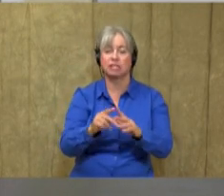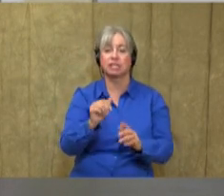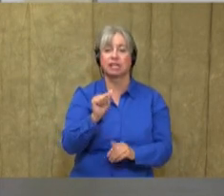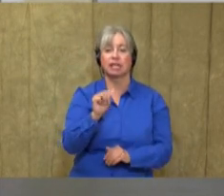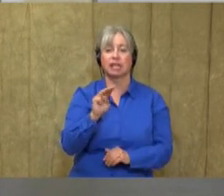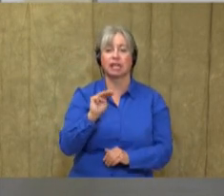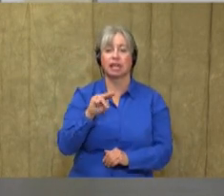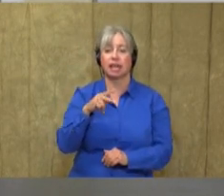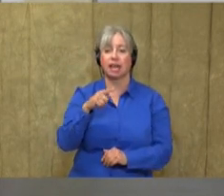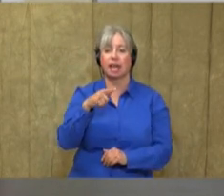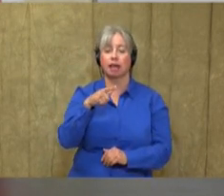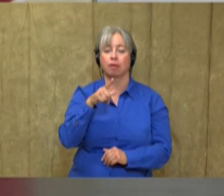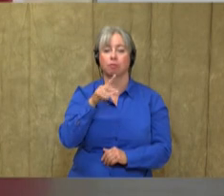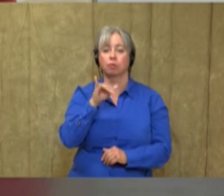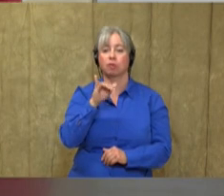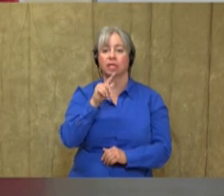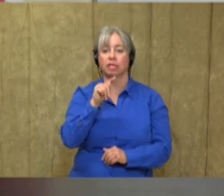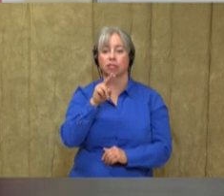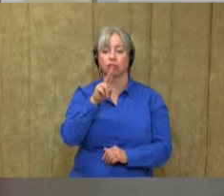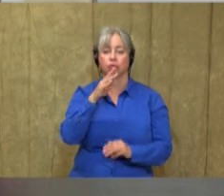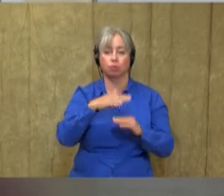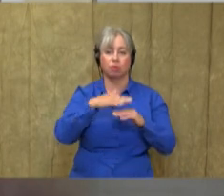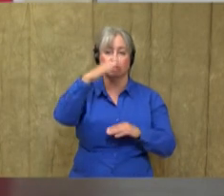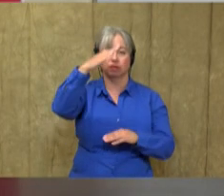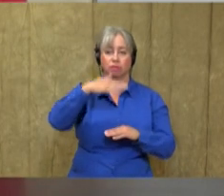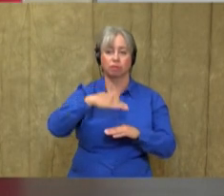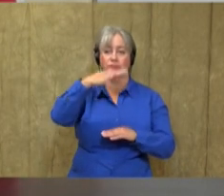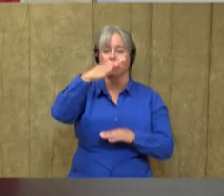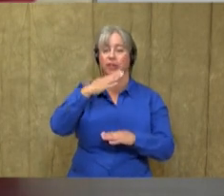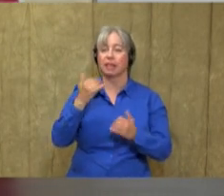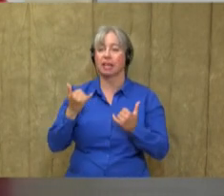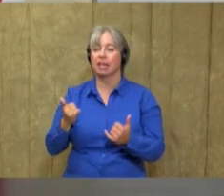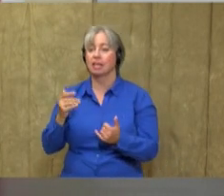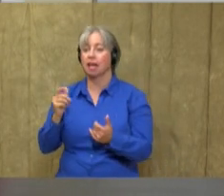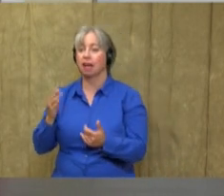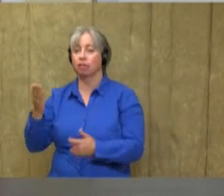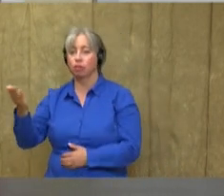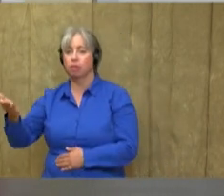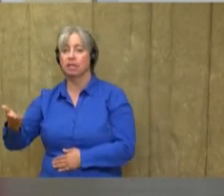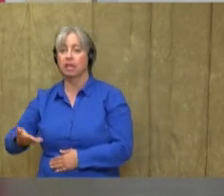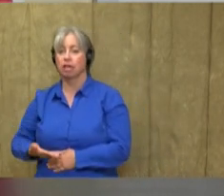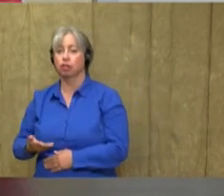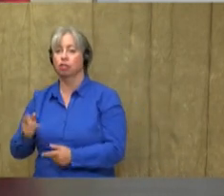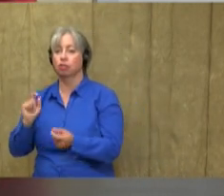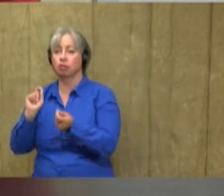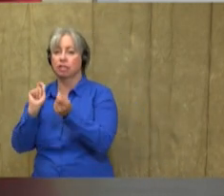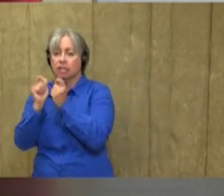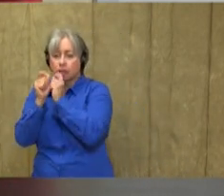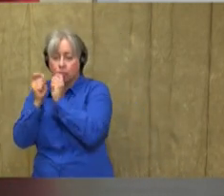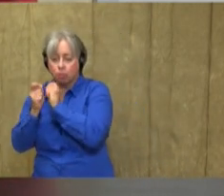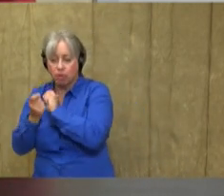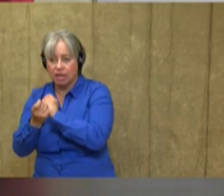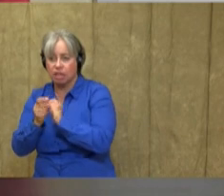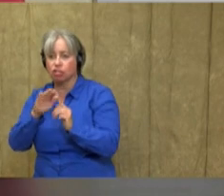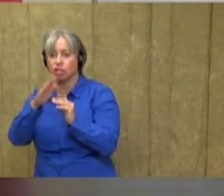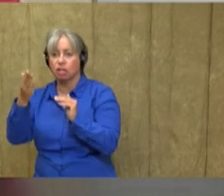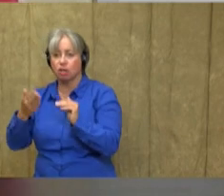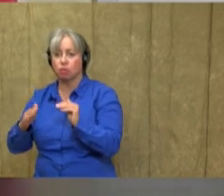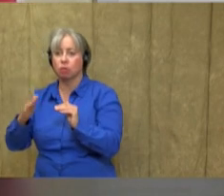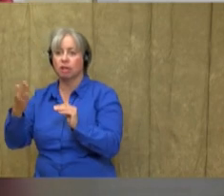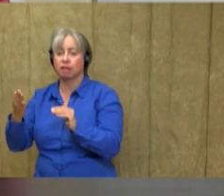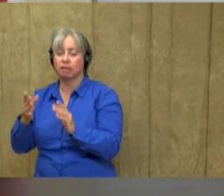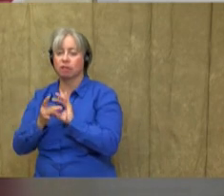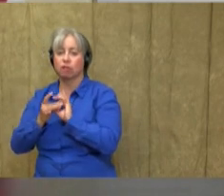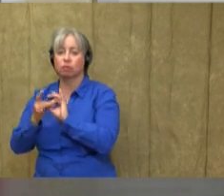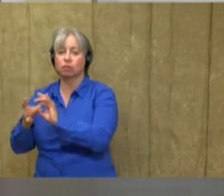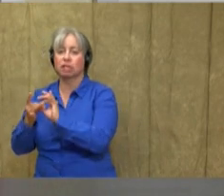been introduced to our compressional wave with its amplitude and frequency and how it relates to pitch